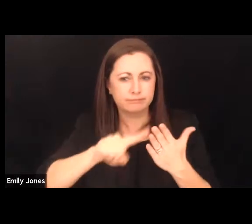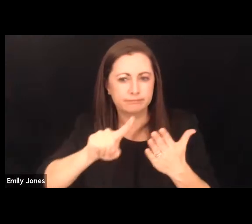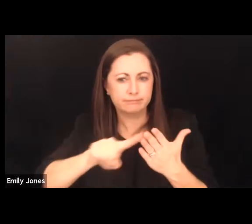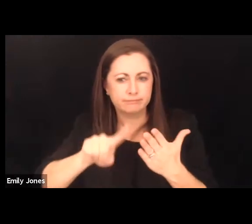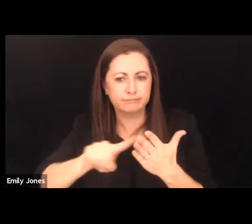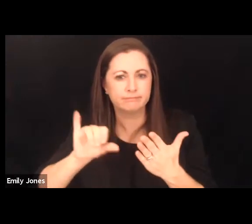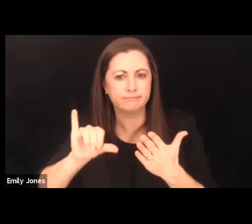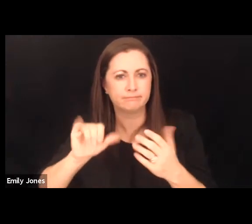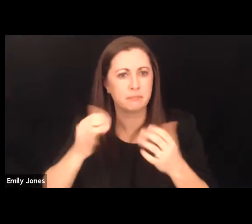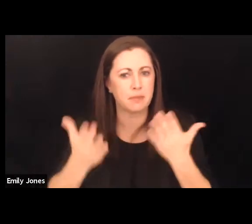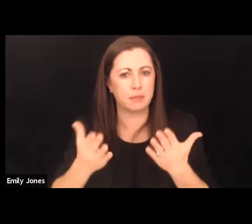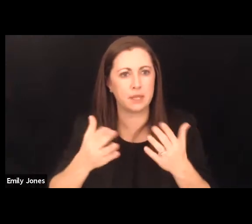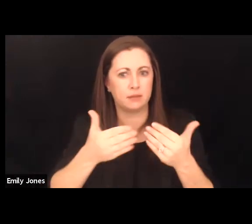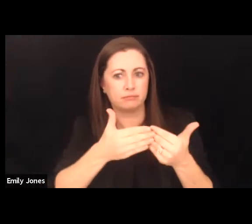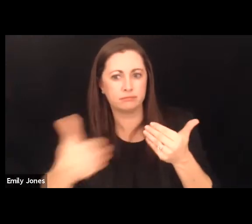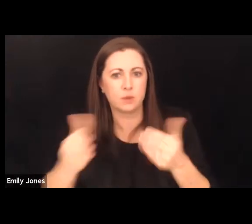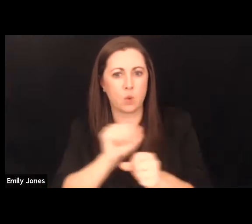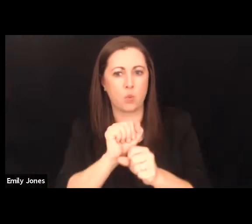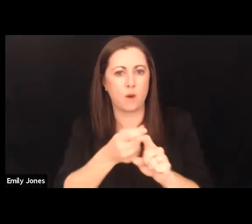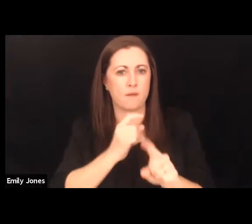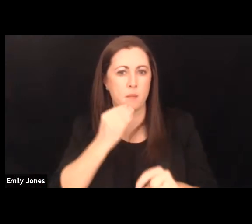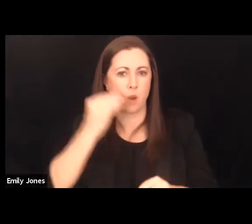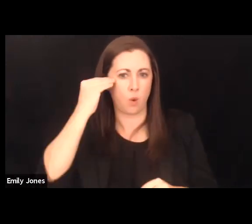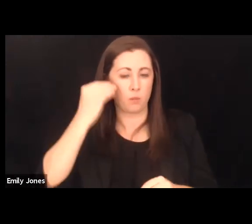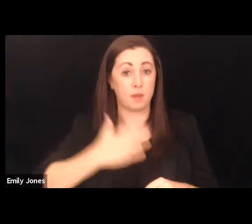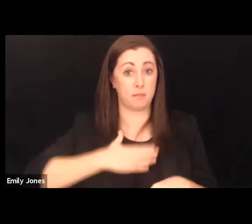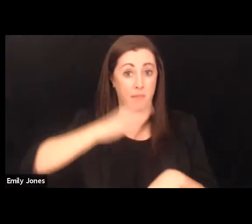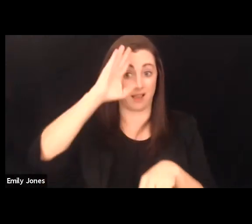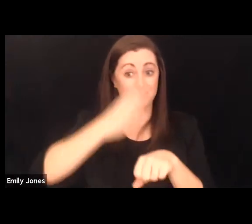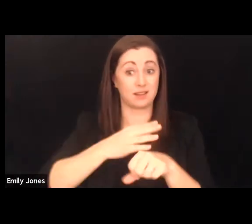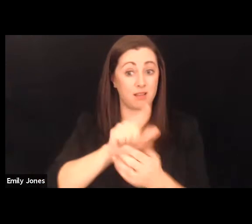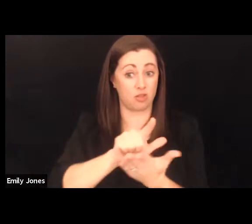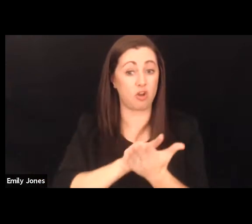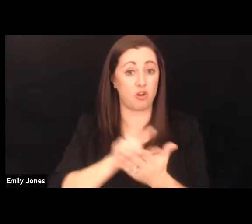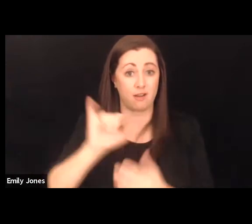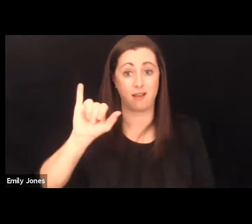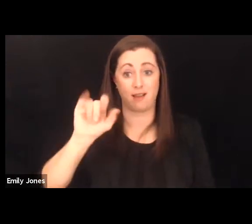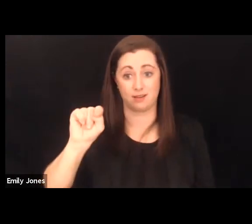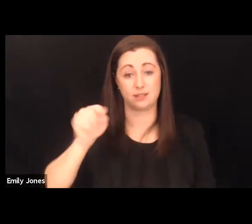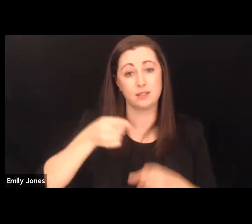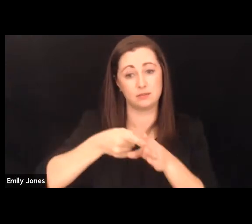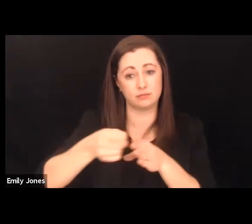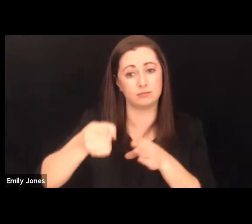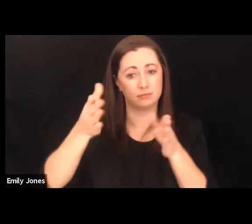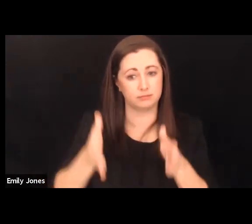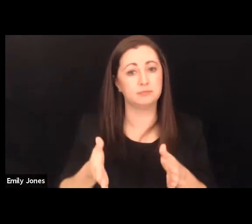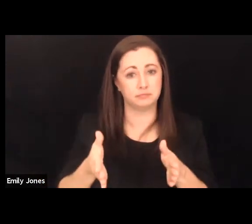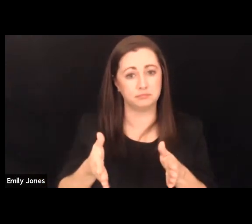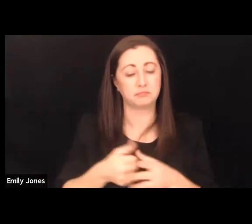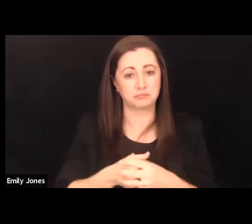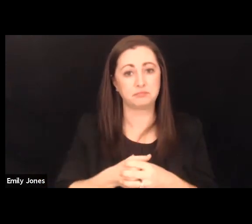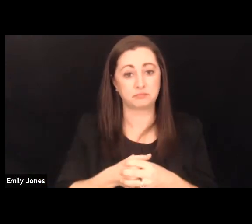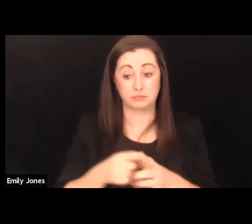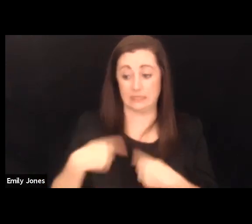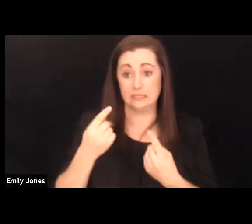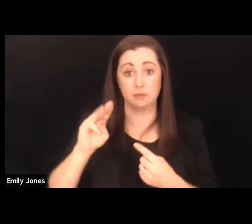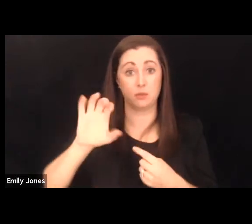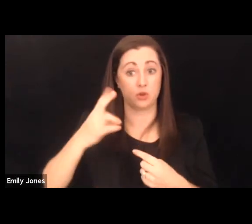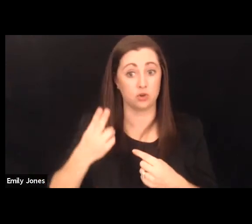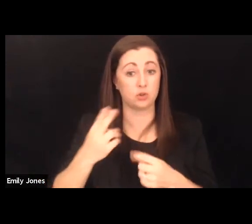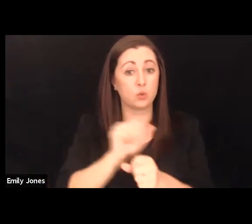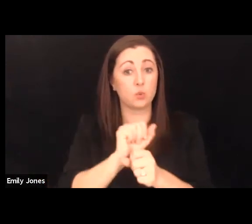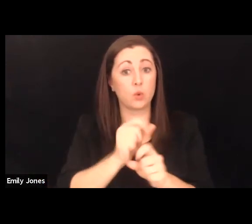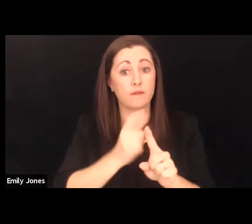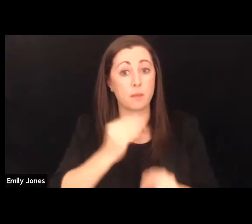to work from home. My own son-in-law, for example, is an IT specialist. And since March, he's been working from home.